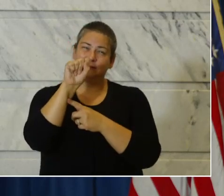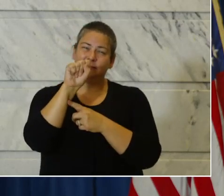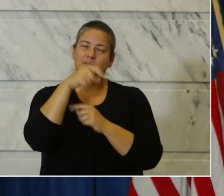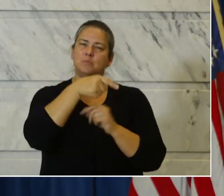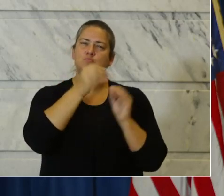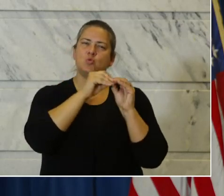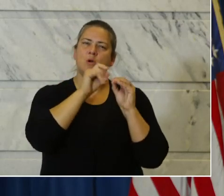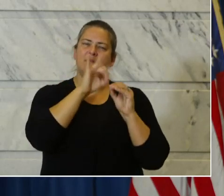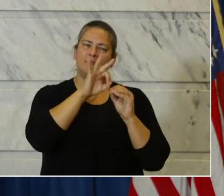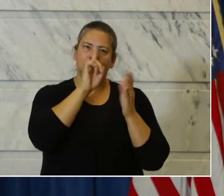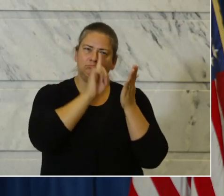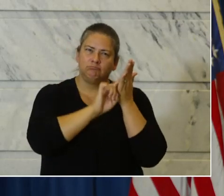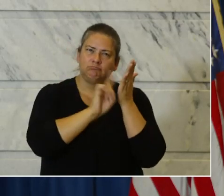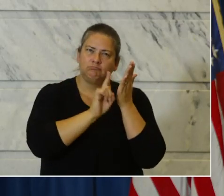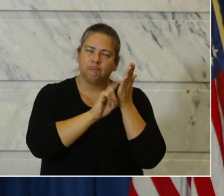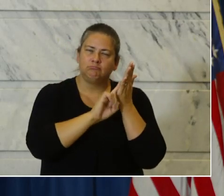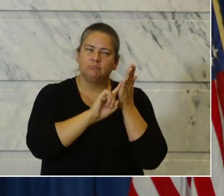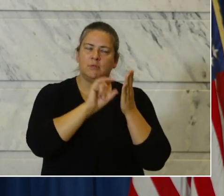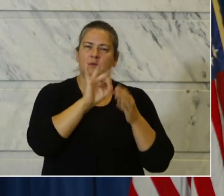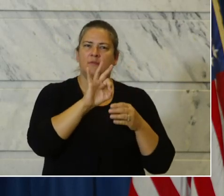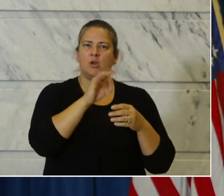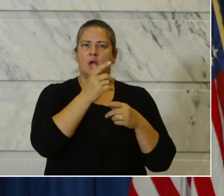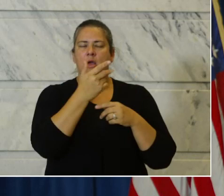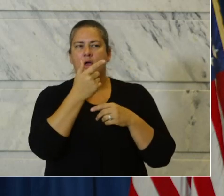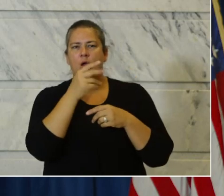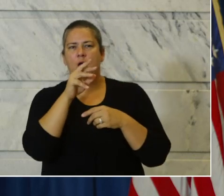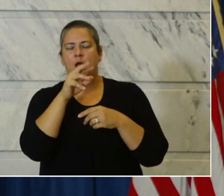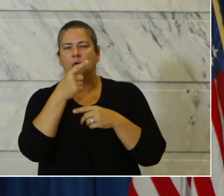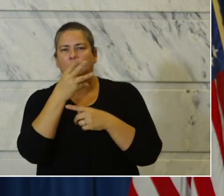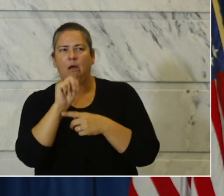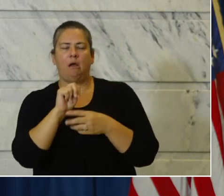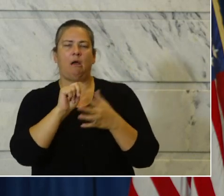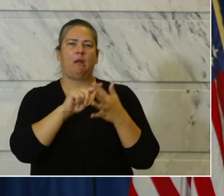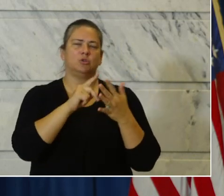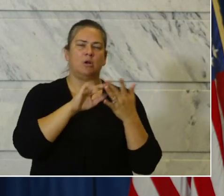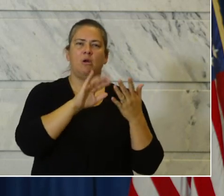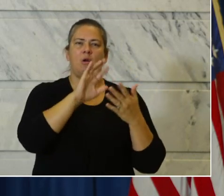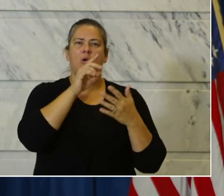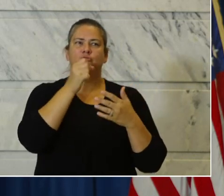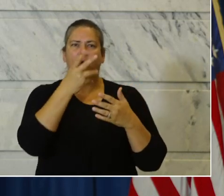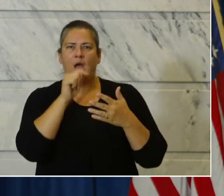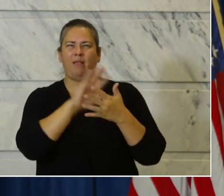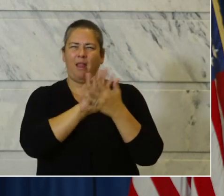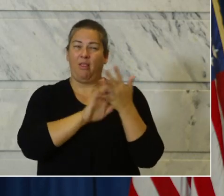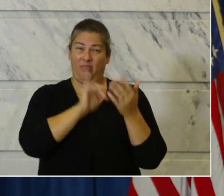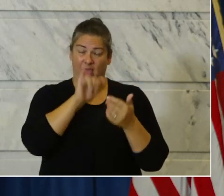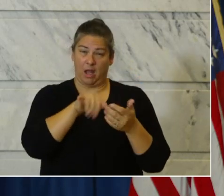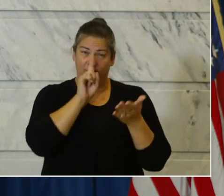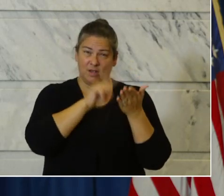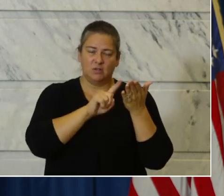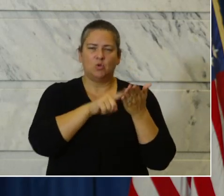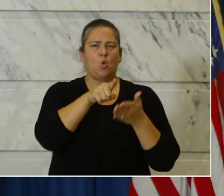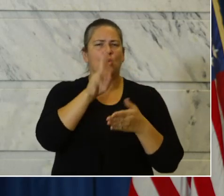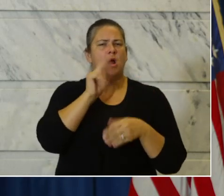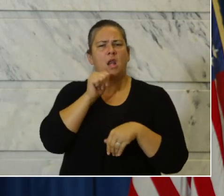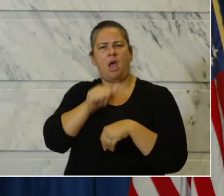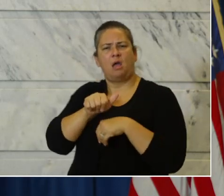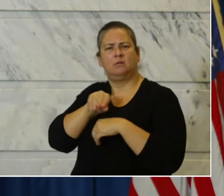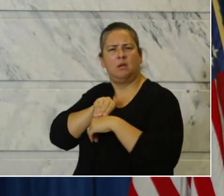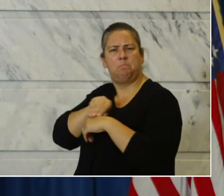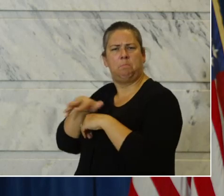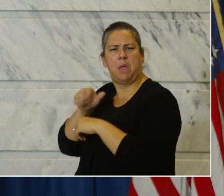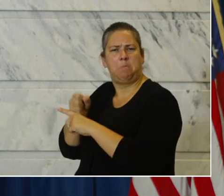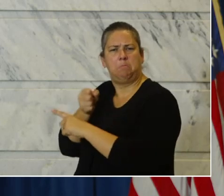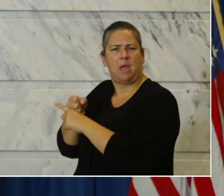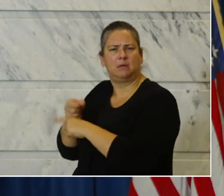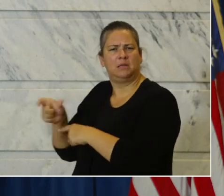civil rights investigation. And if they believe that it does, I think that the